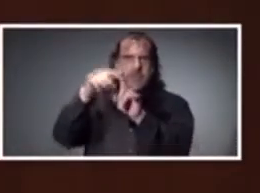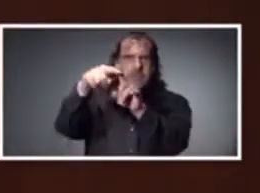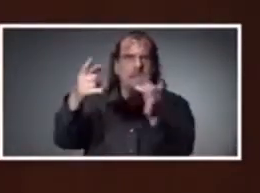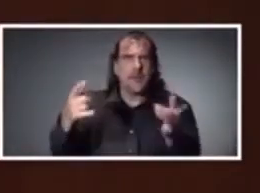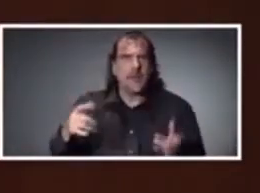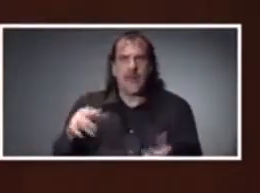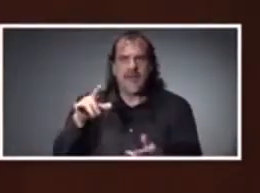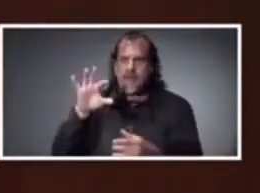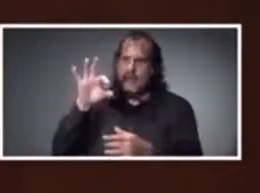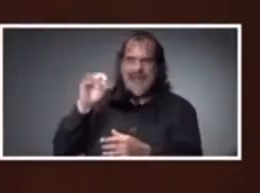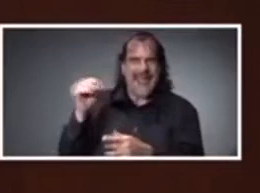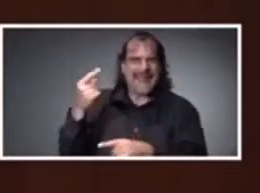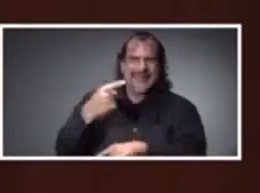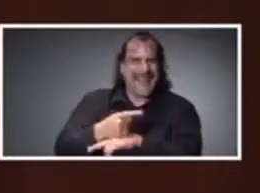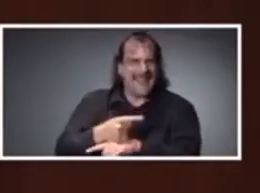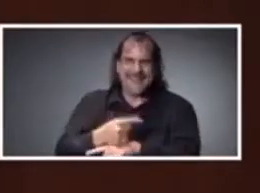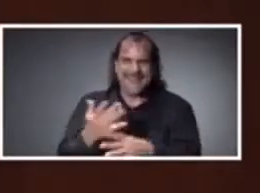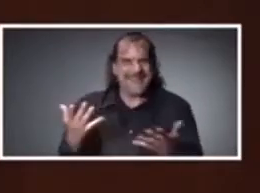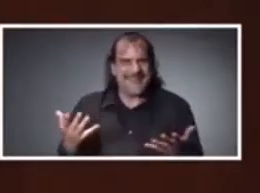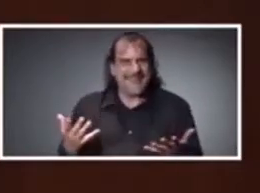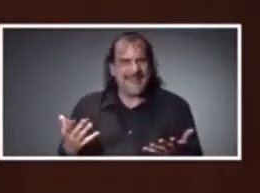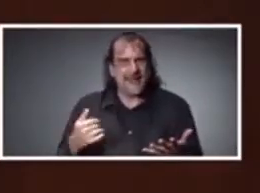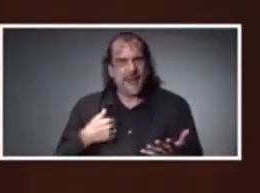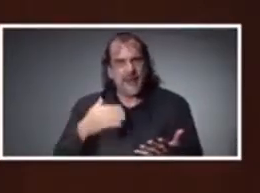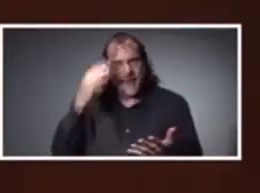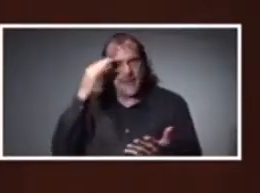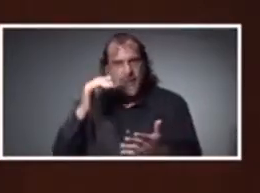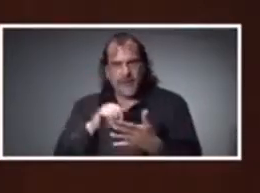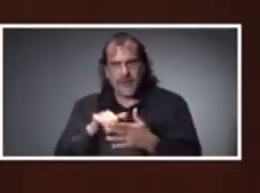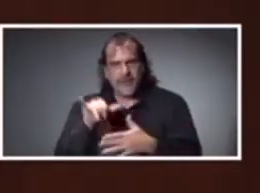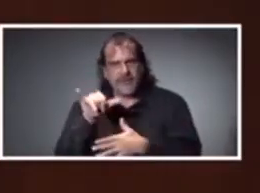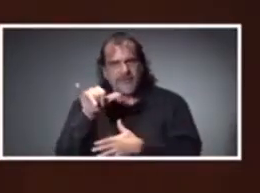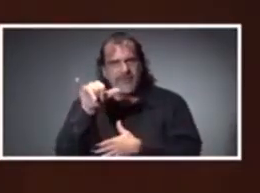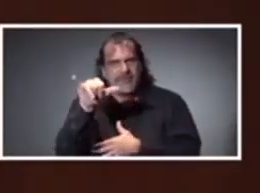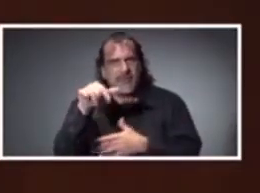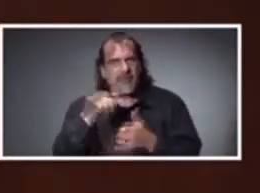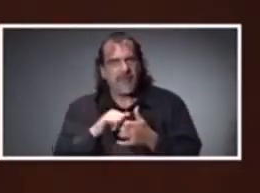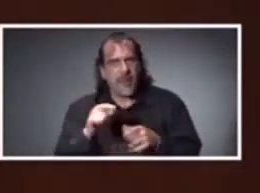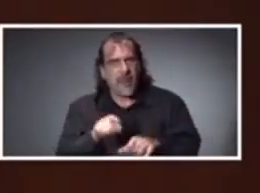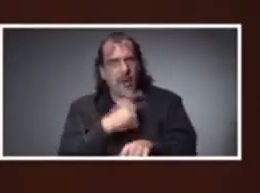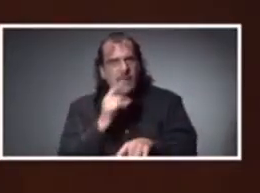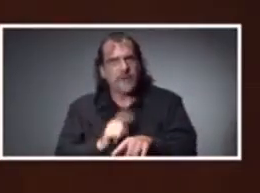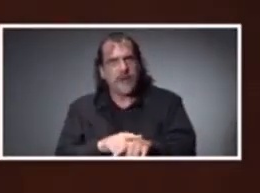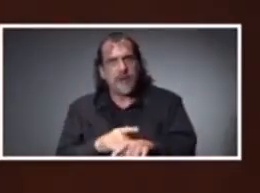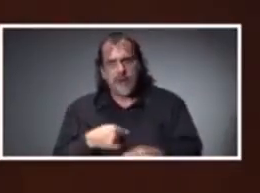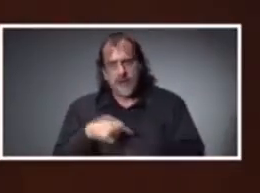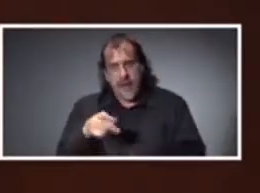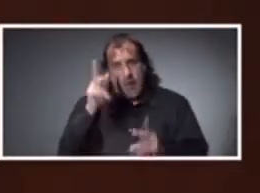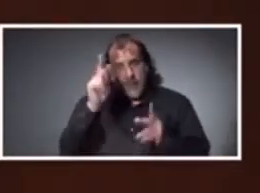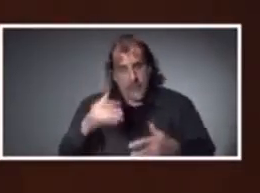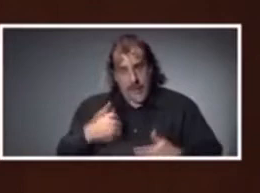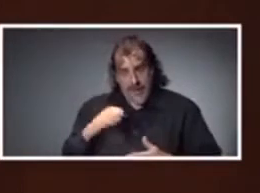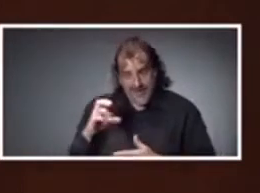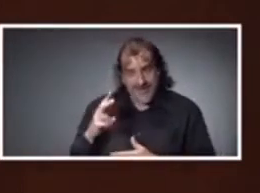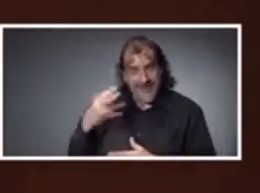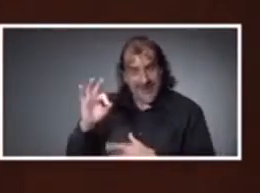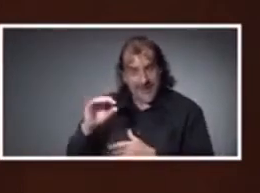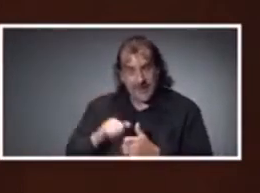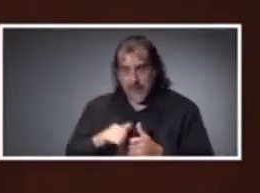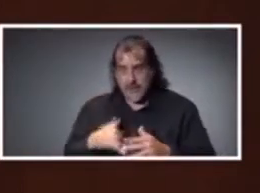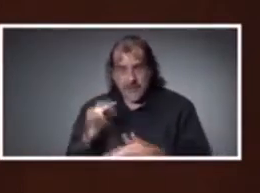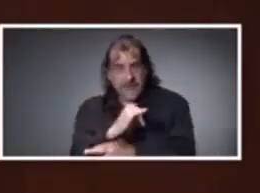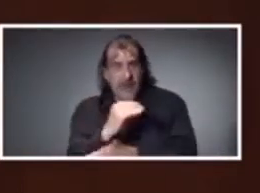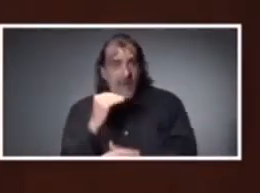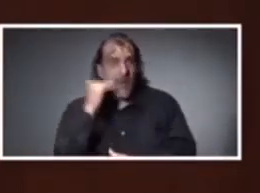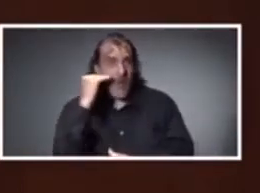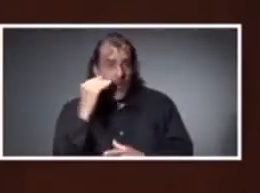90 days. Because we know it can stick around for such a long time. So if someone has coronavirus, they need to be isolated, away from work, and at